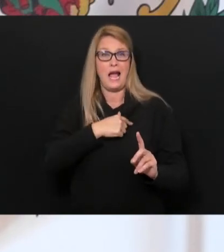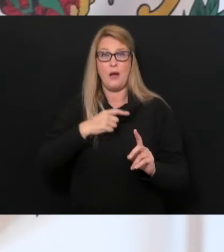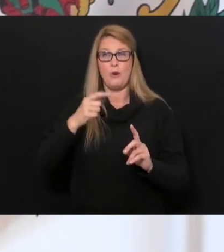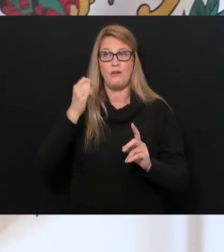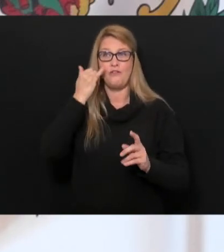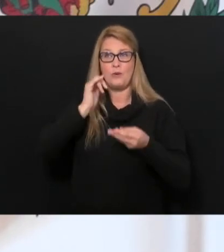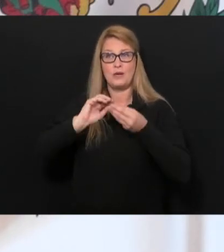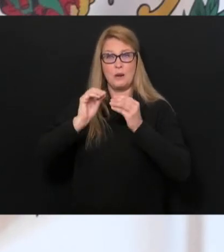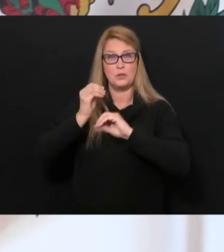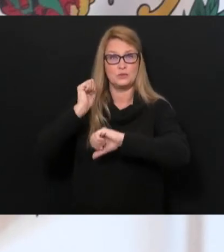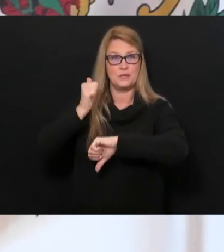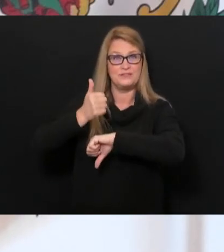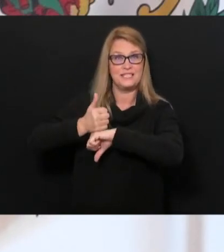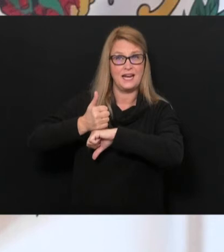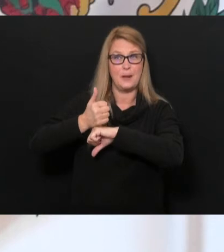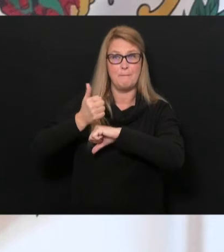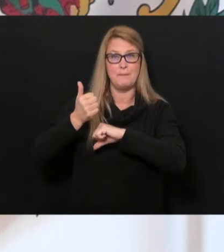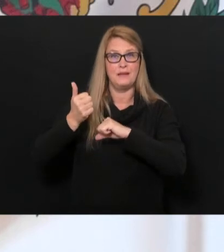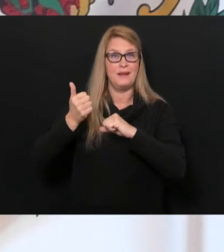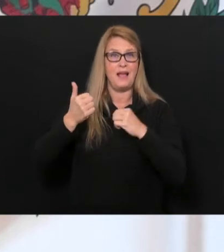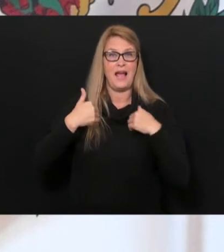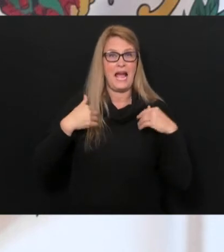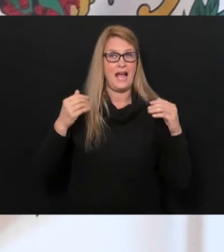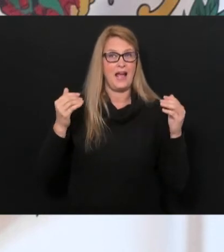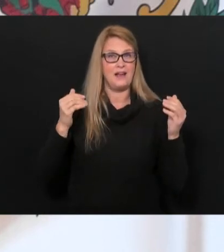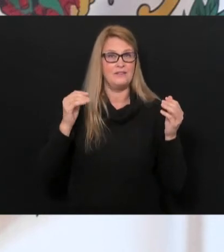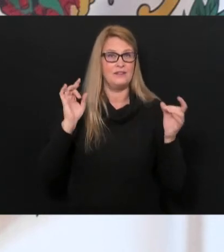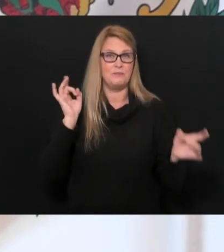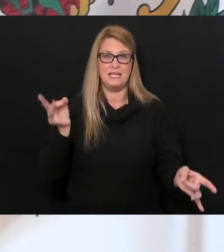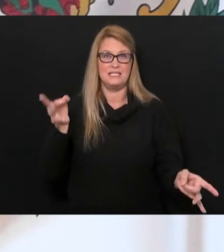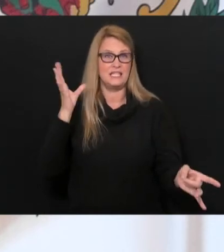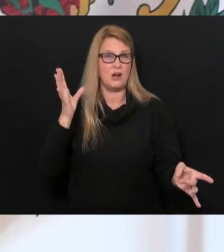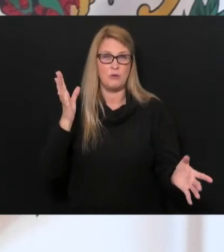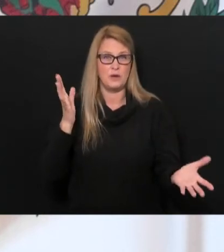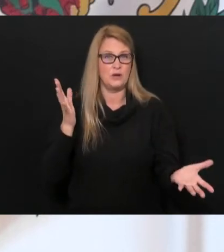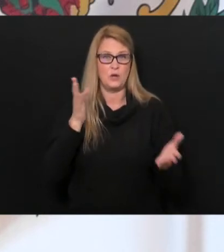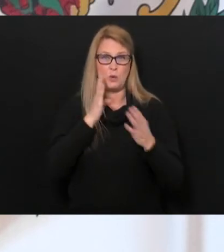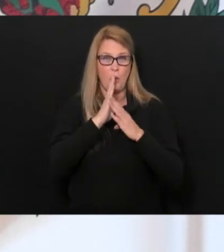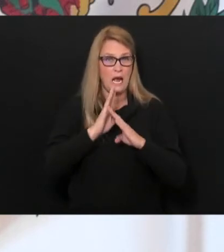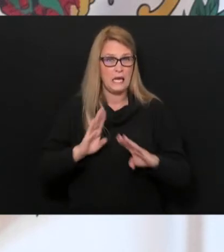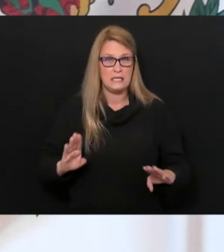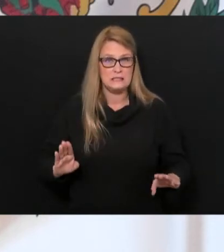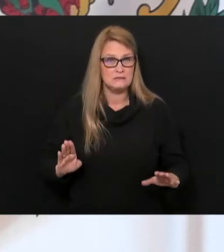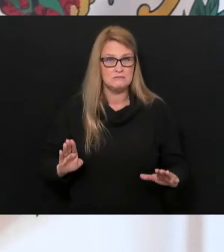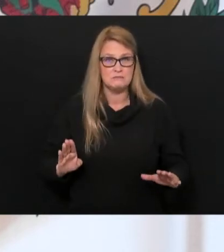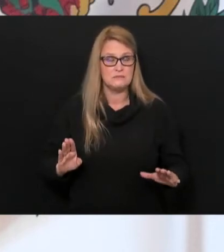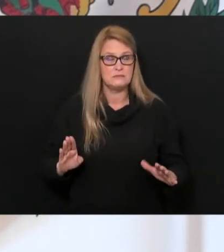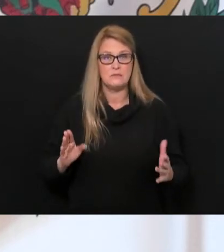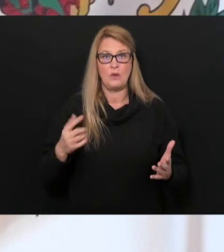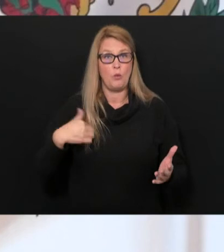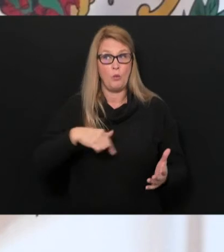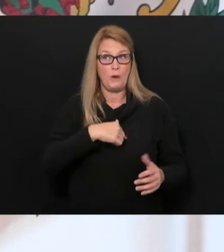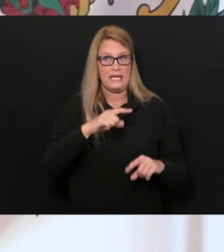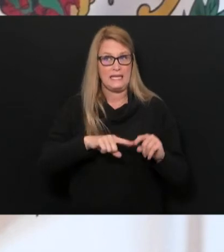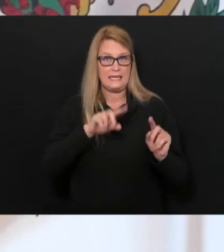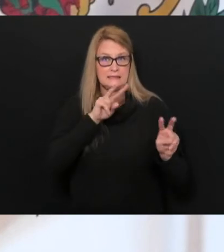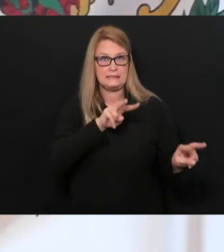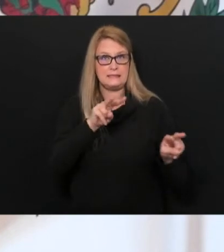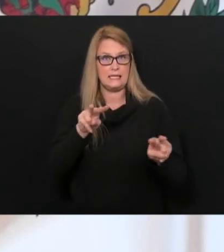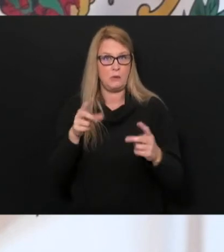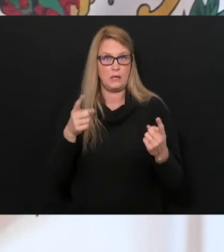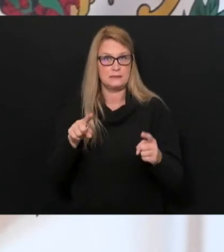have set up and all that have absolutely gotten terribly quiet, because we don't have eyes on these kids.